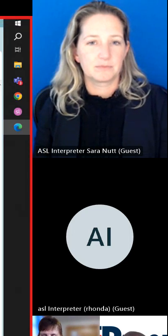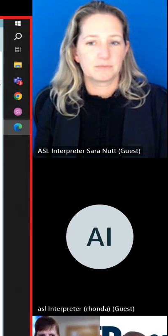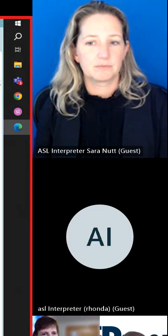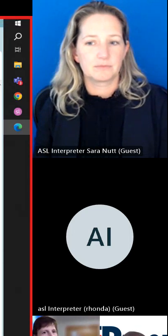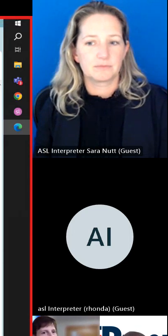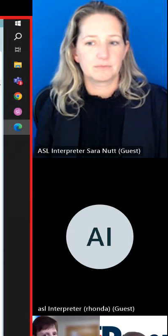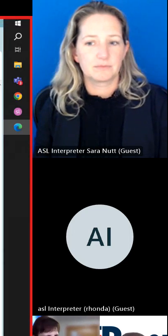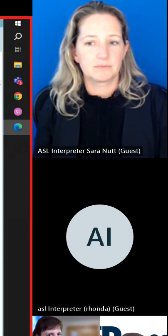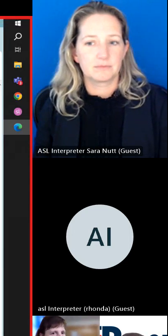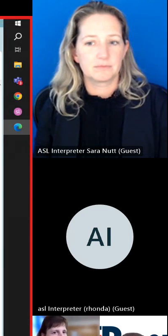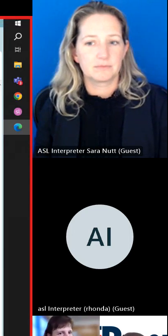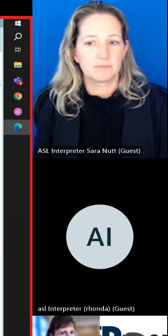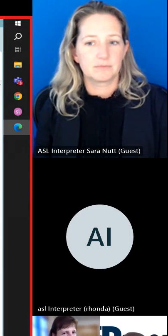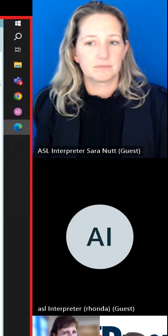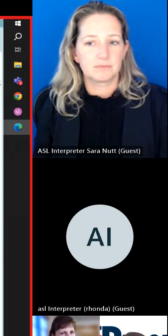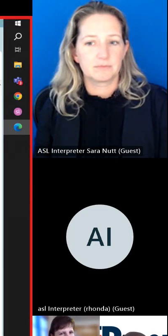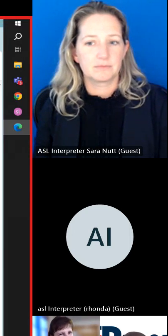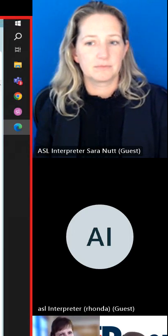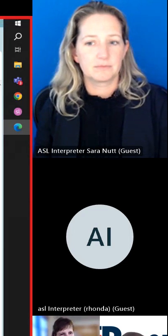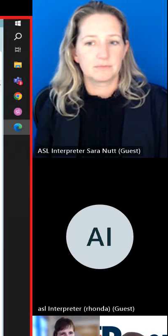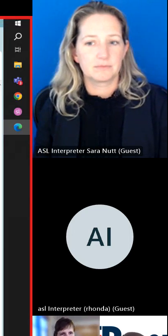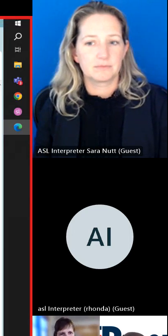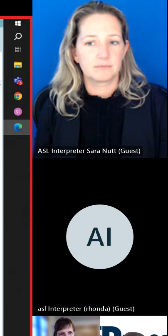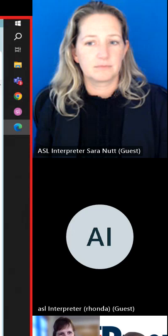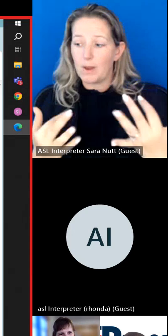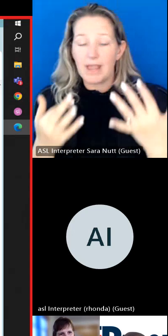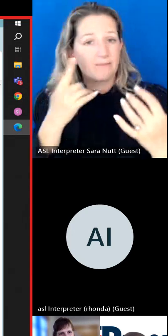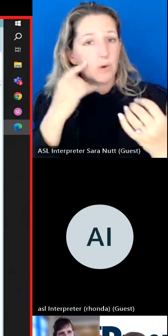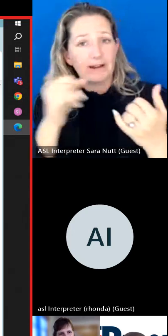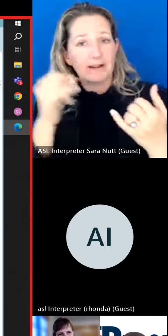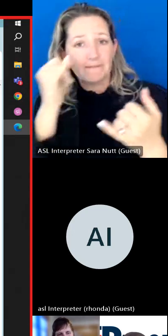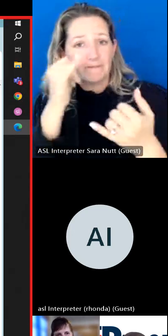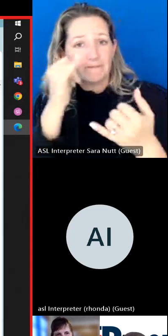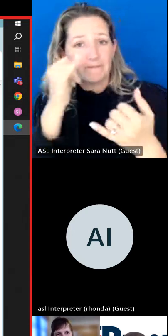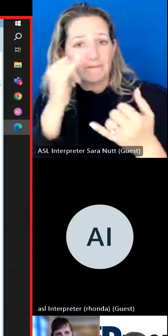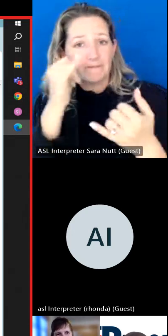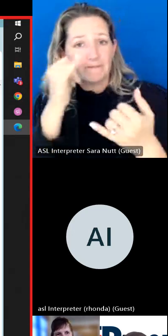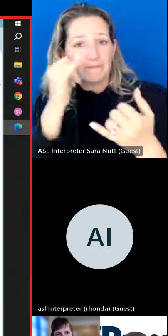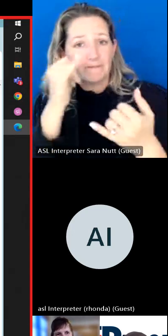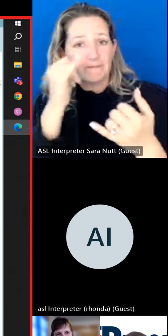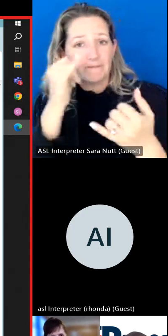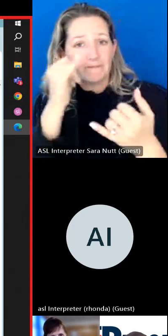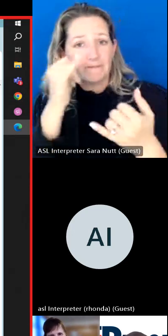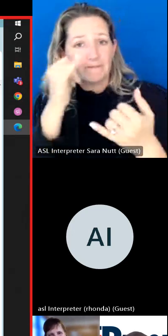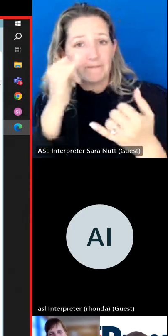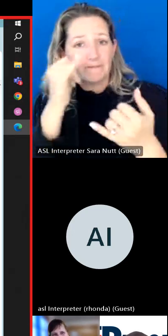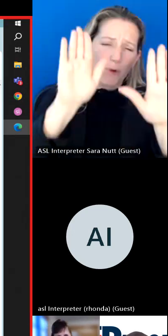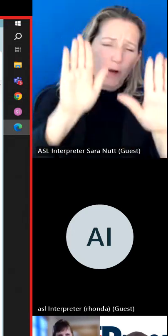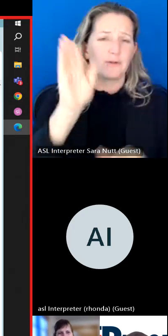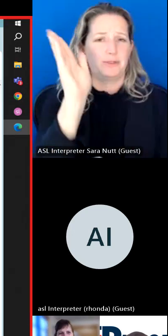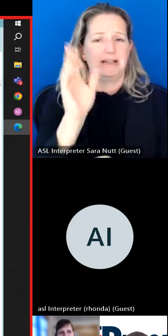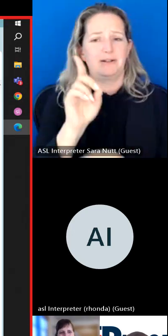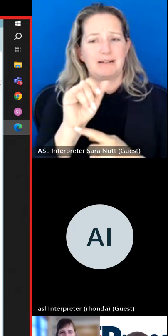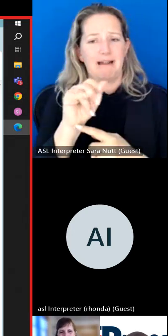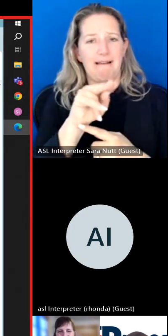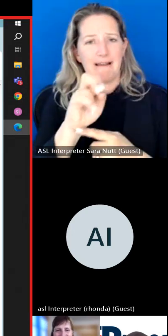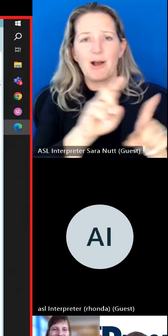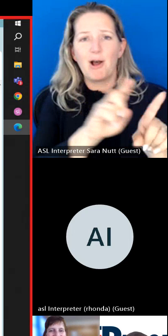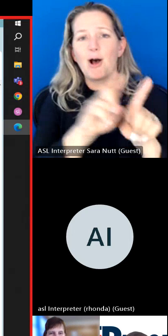While we're waiting for our final questions, I want to say thank you very much to our wonderful presenter, Diane, as well as to our